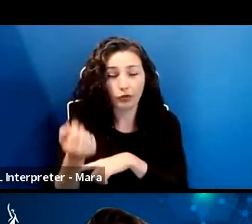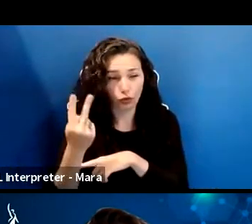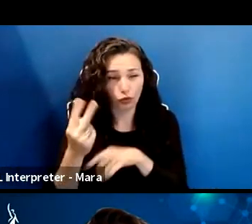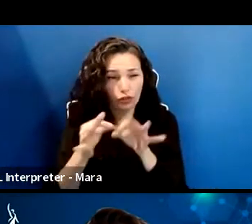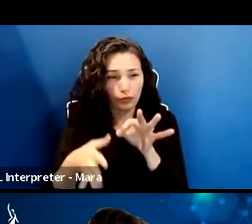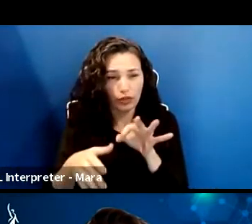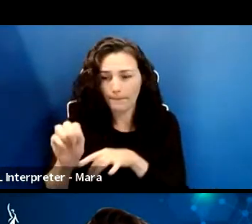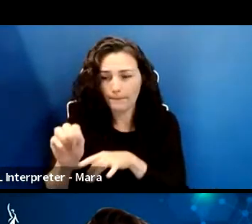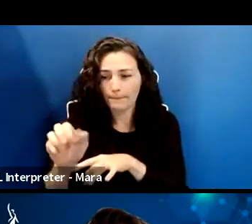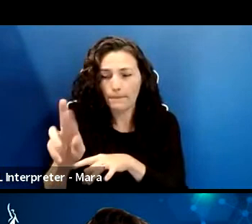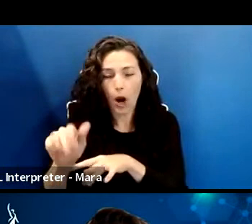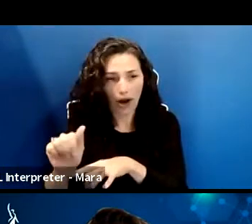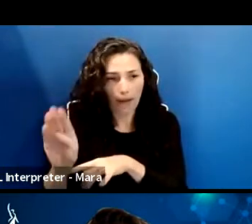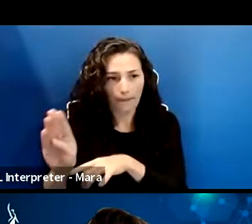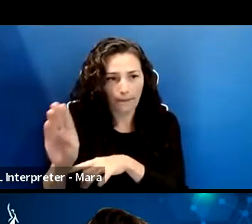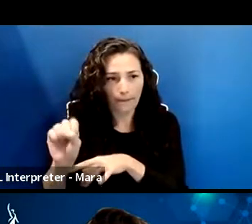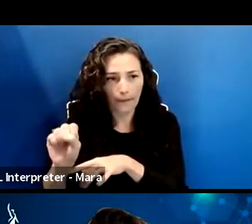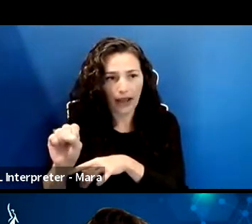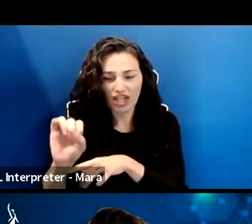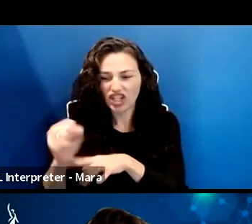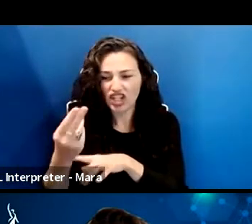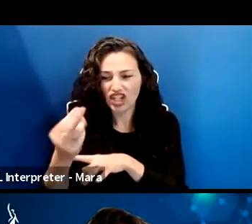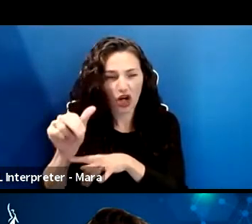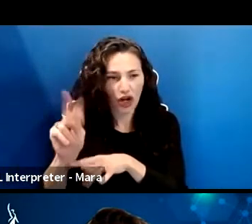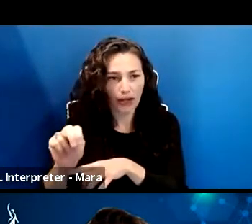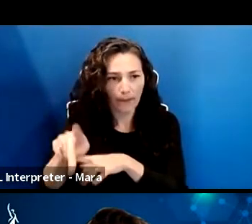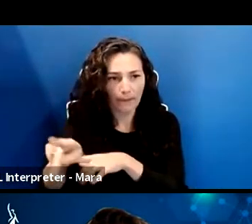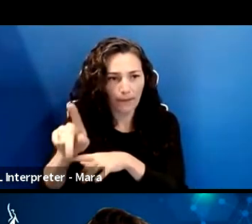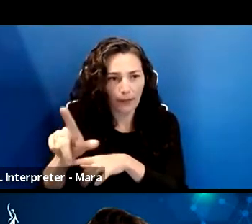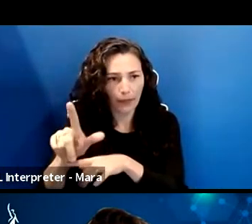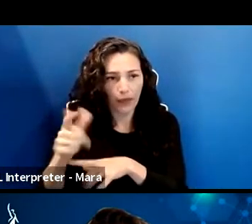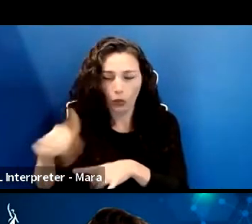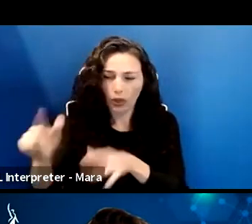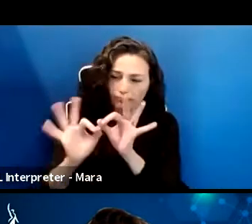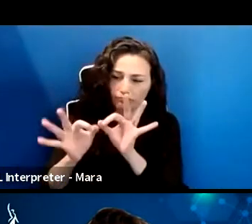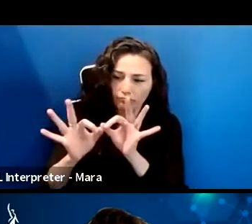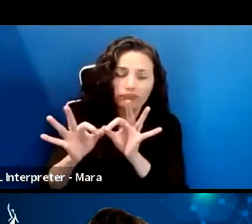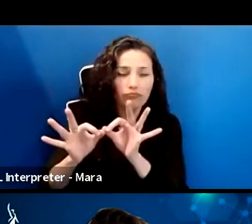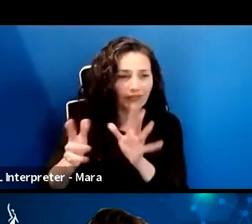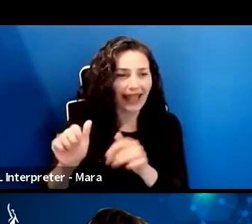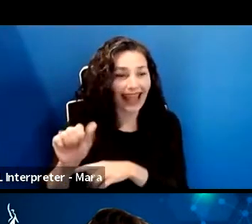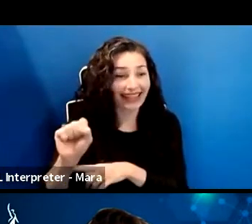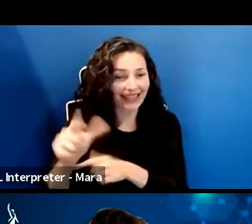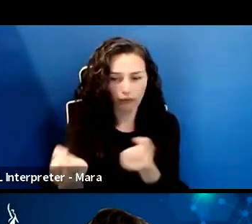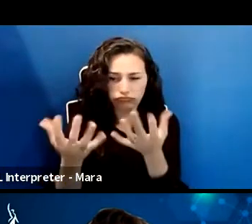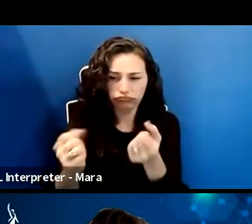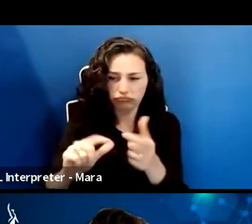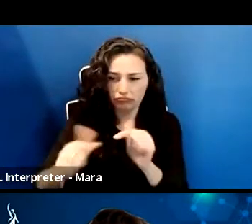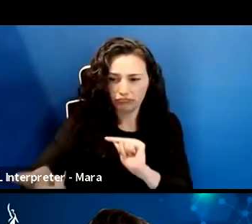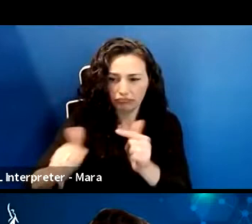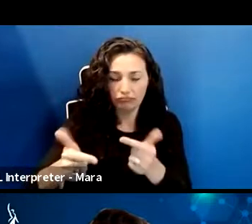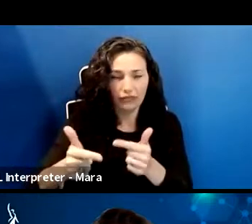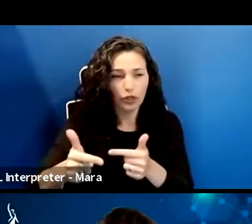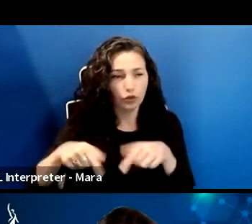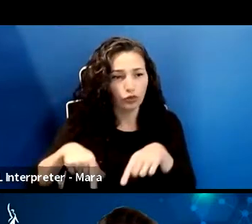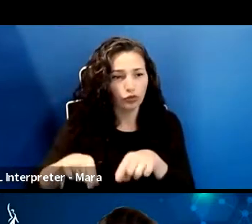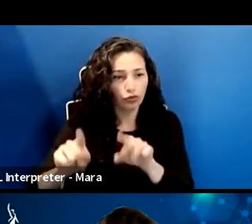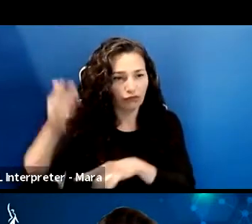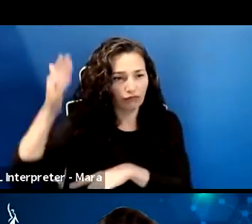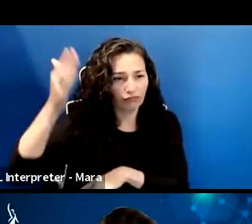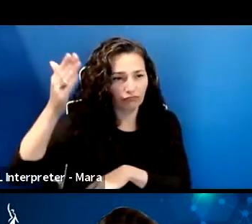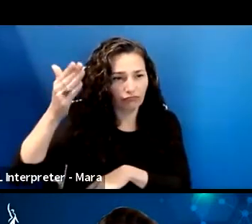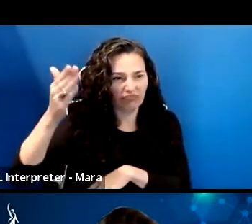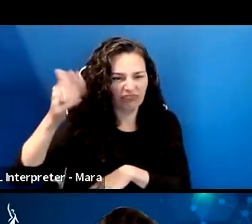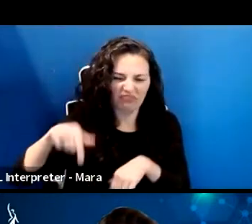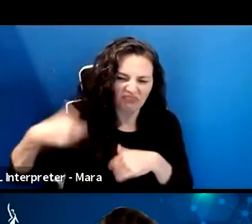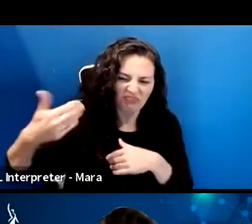Bassani Santamaria and Sharon Pierre-Louis, here with us today to translate into American Sign Language. Mara and Sharon will be switching off